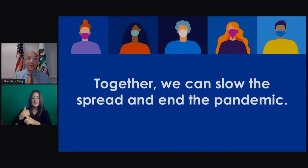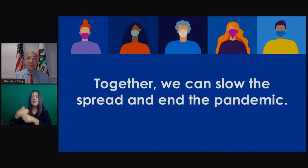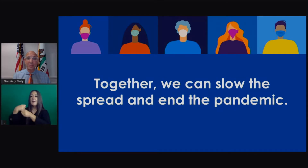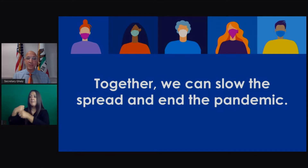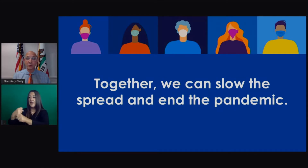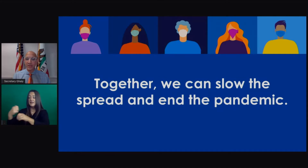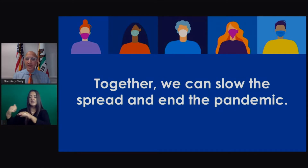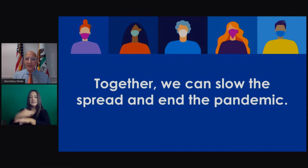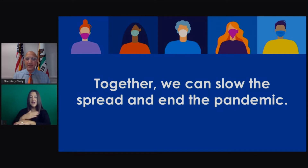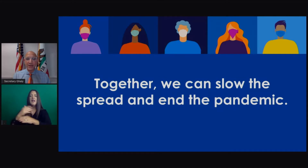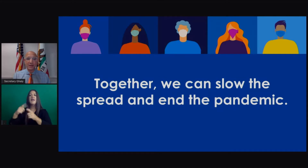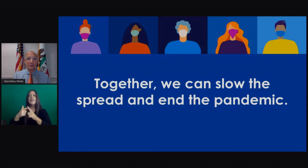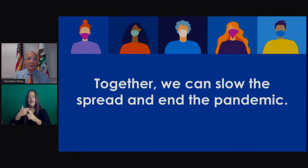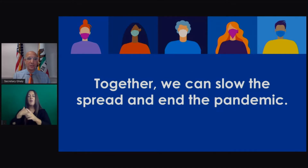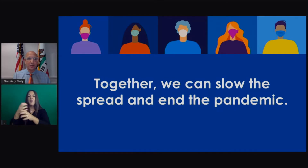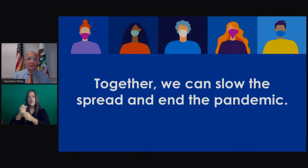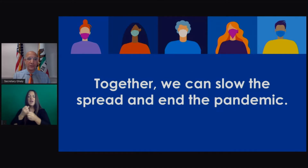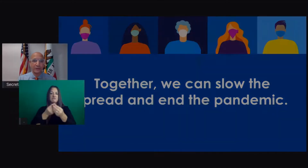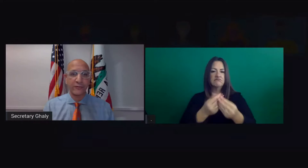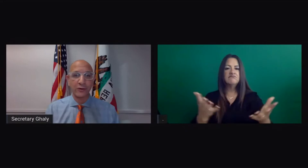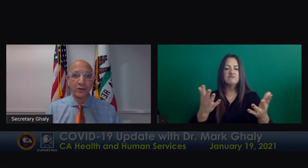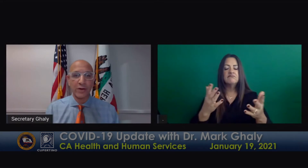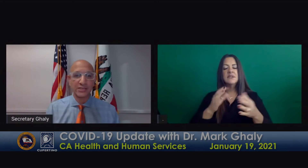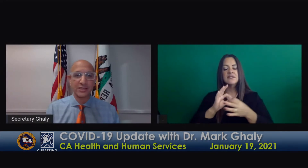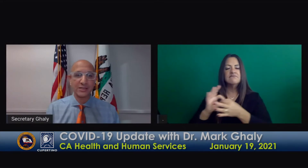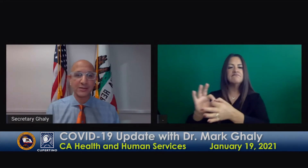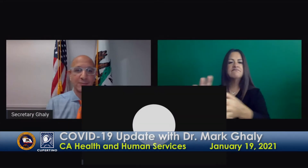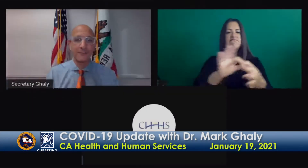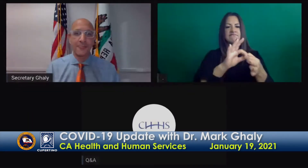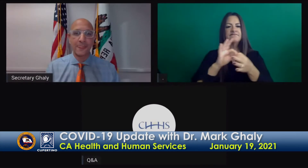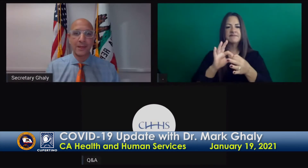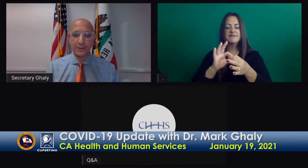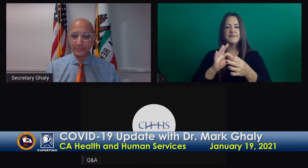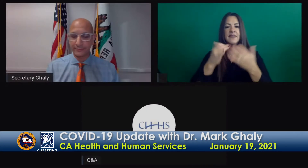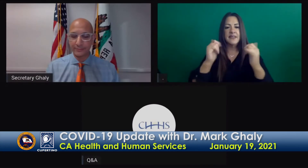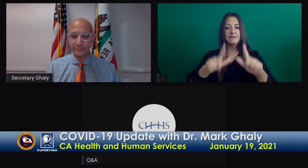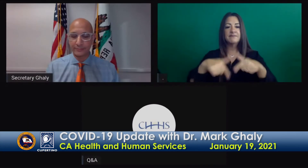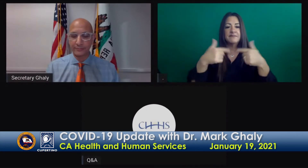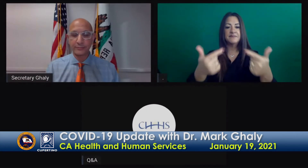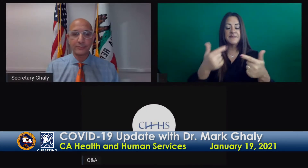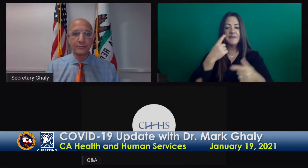together. So with that, I'll turn it over for questions.